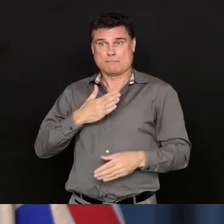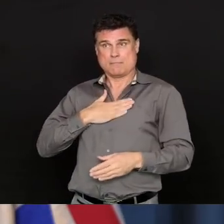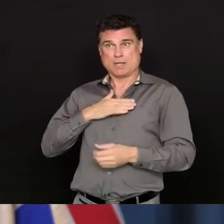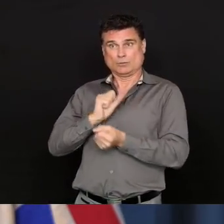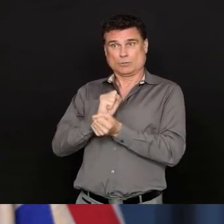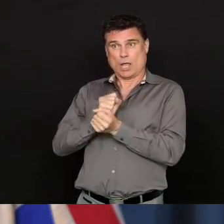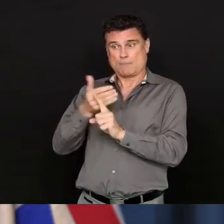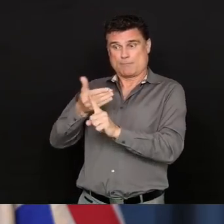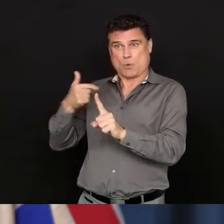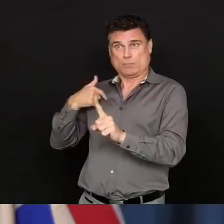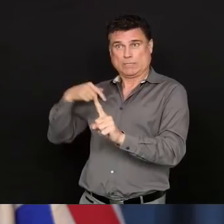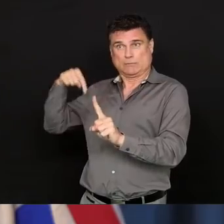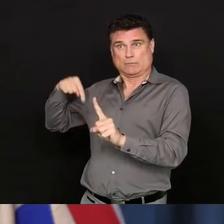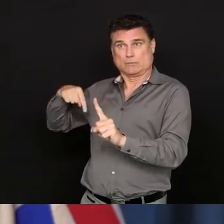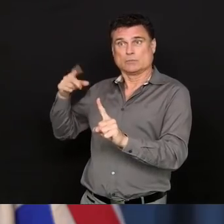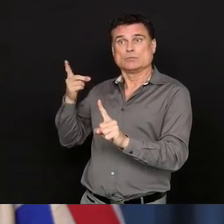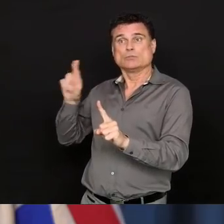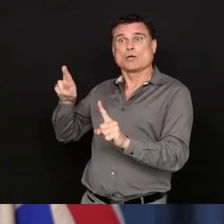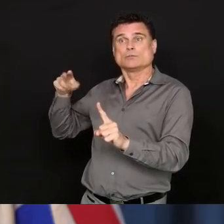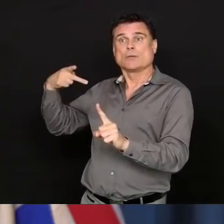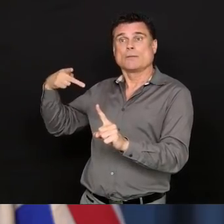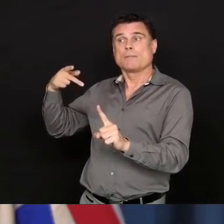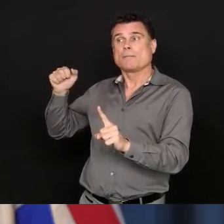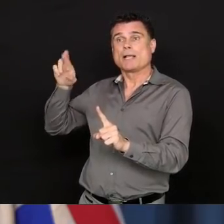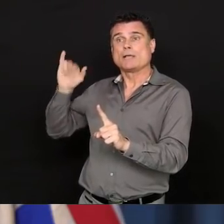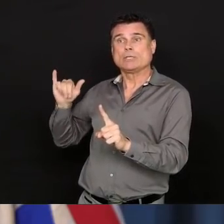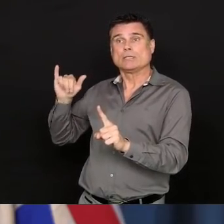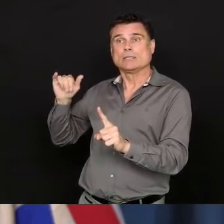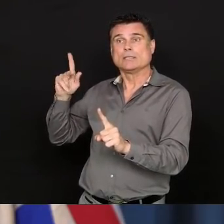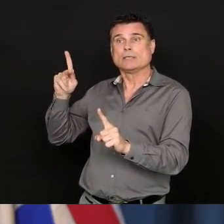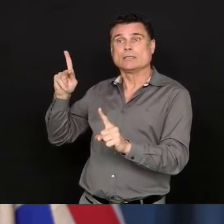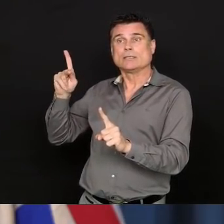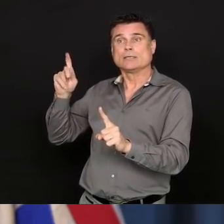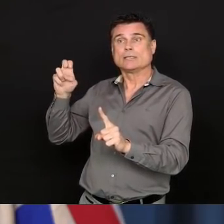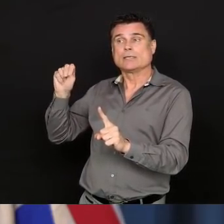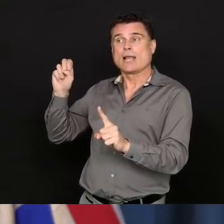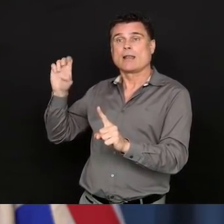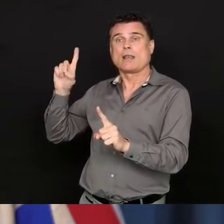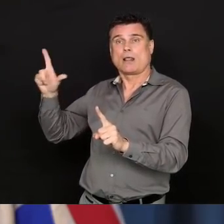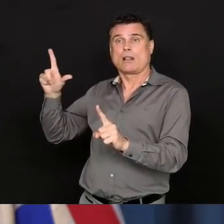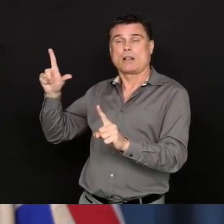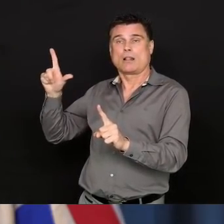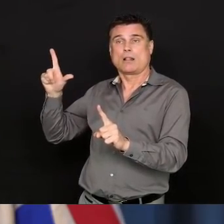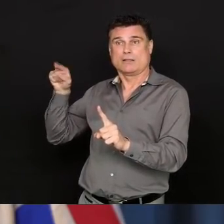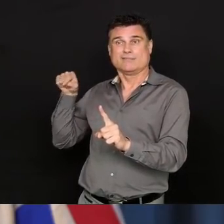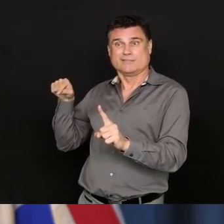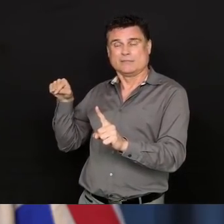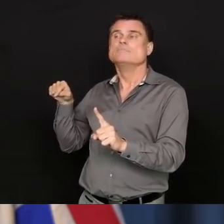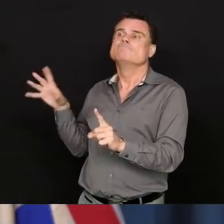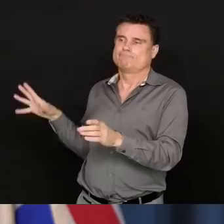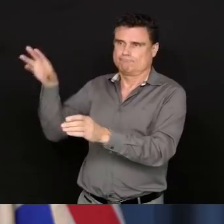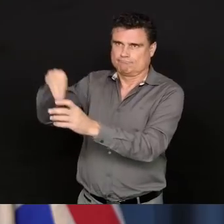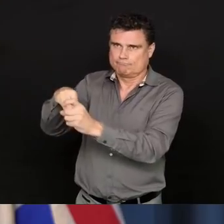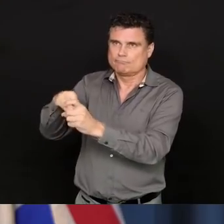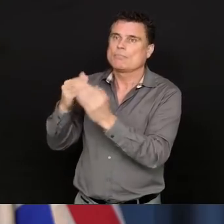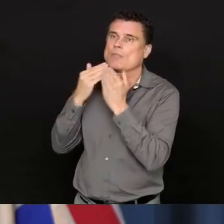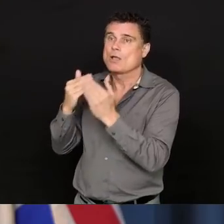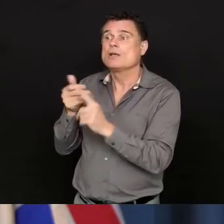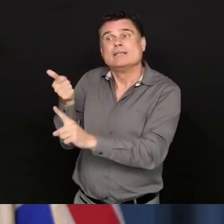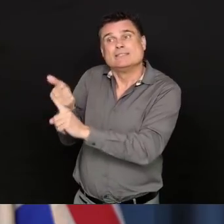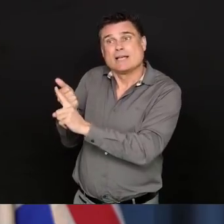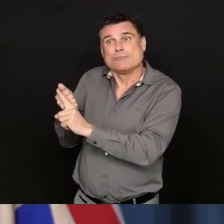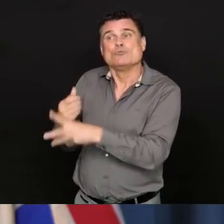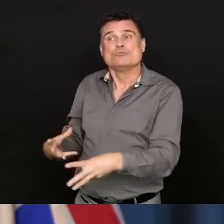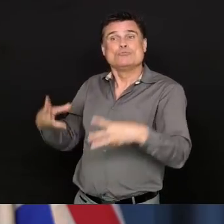this critical time. So this advisory committee is going to facilitate the ongoing research here in